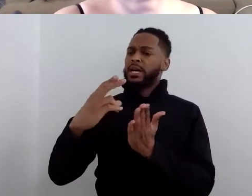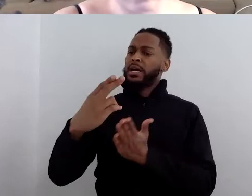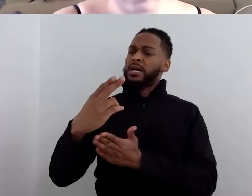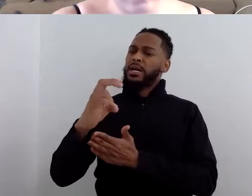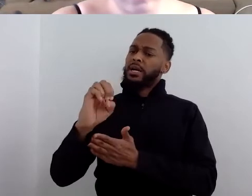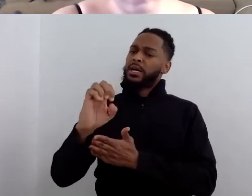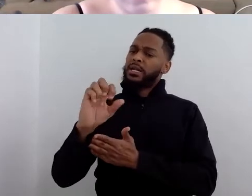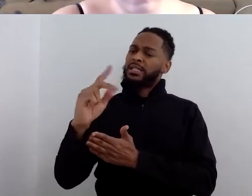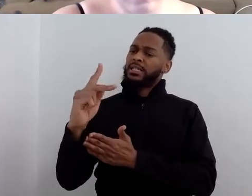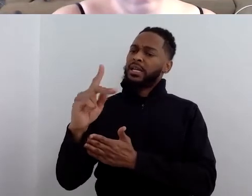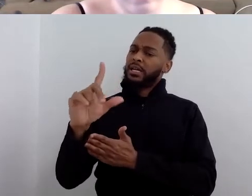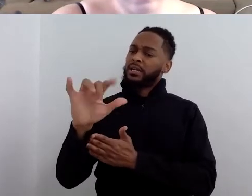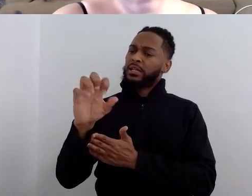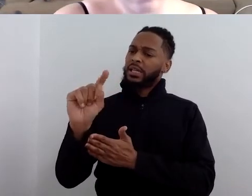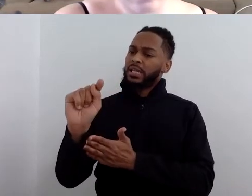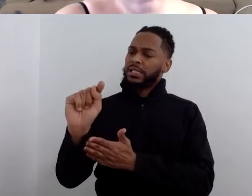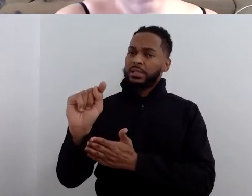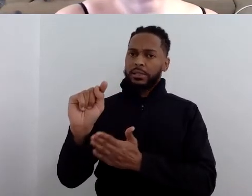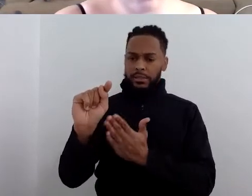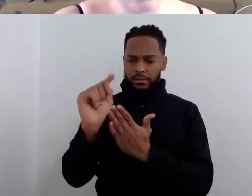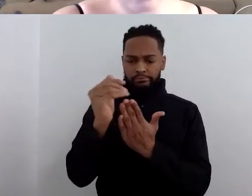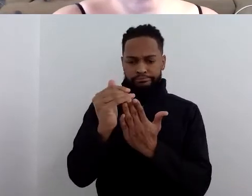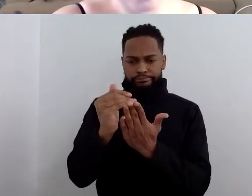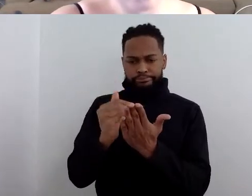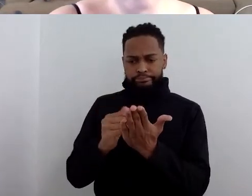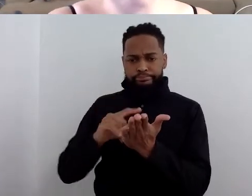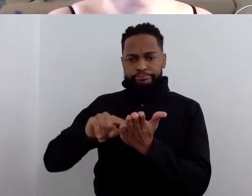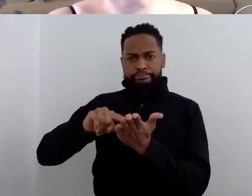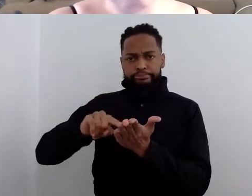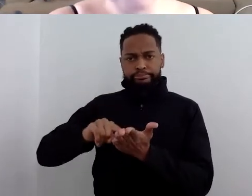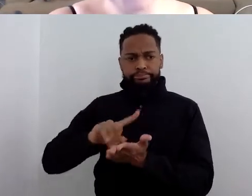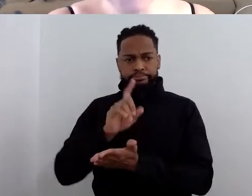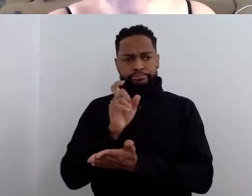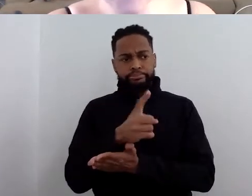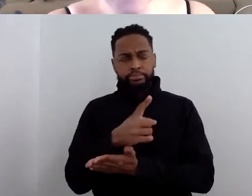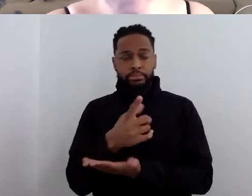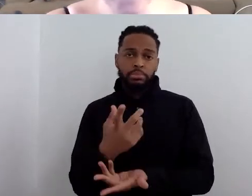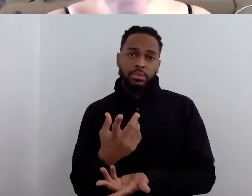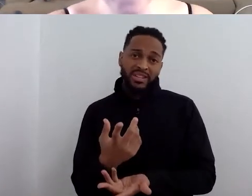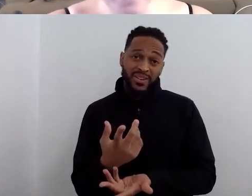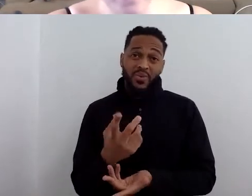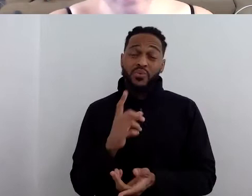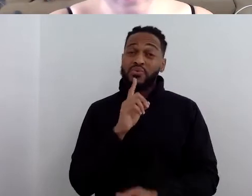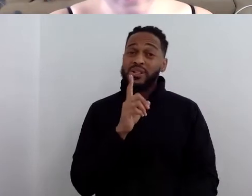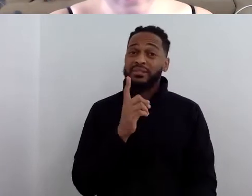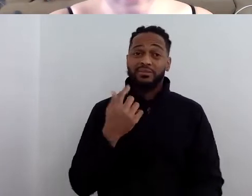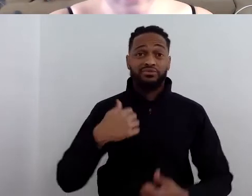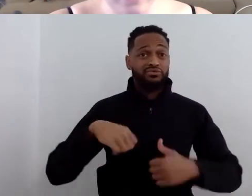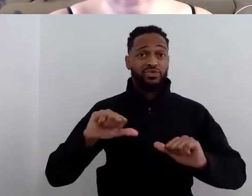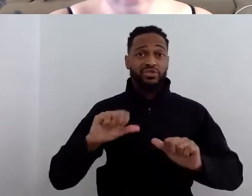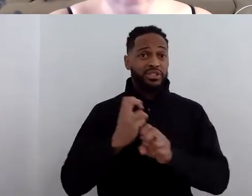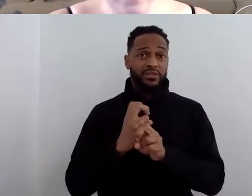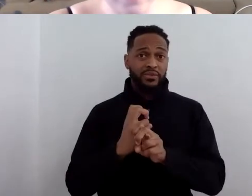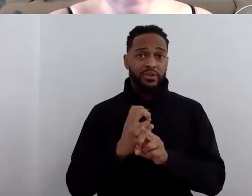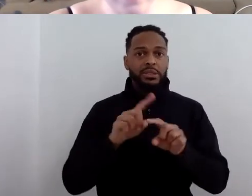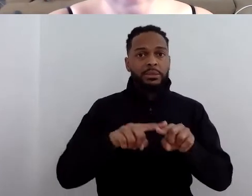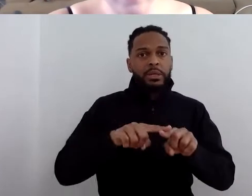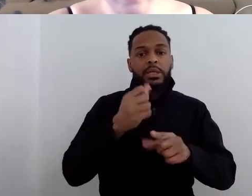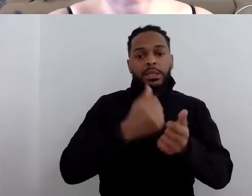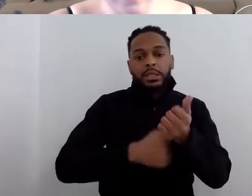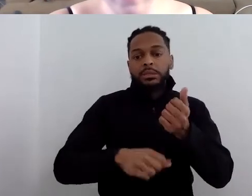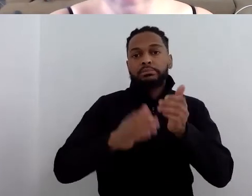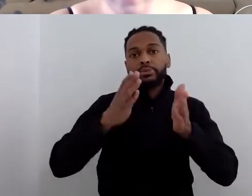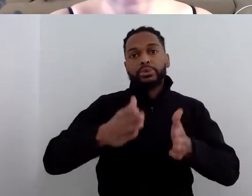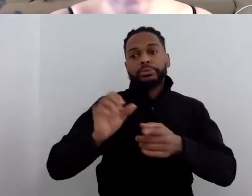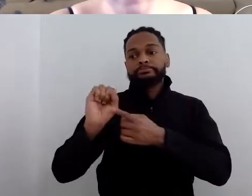thing? You try to, it's hard because it depends on the person. Sometimes, I have people